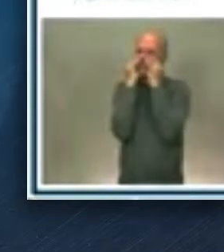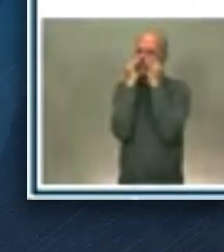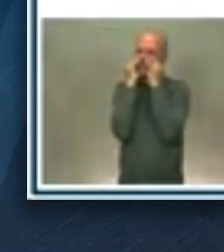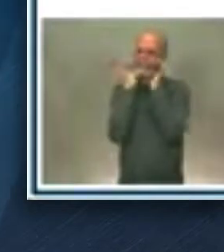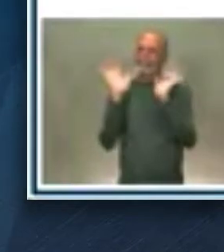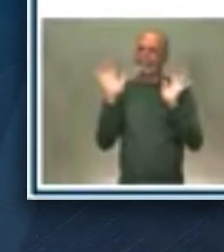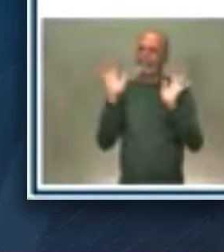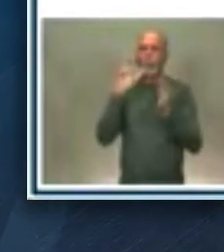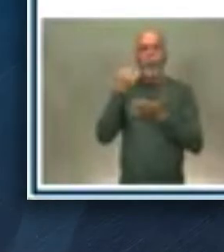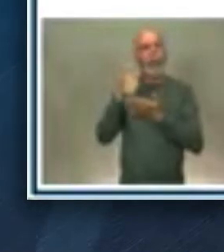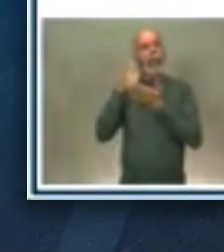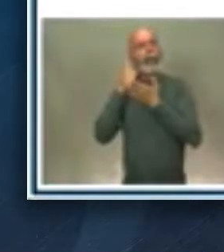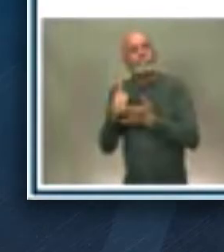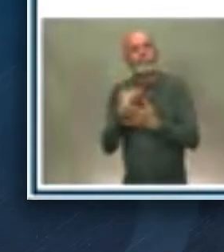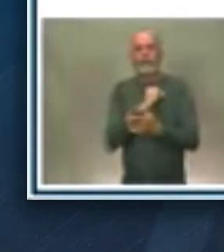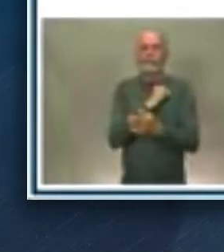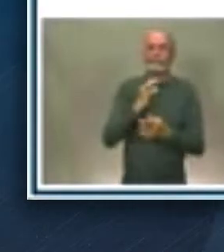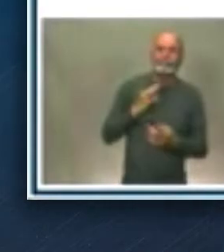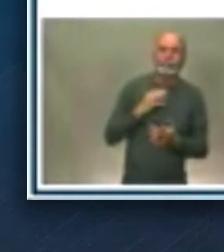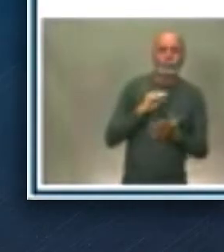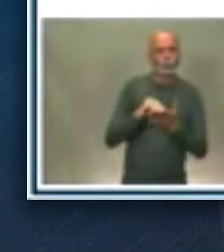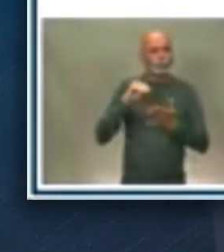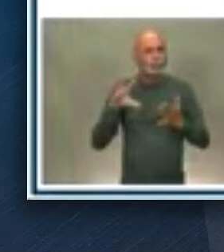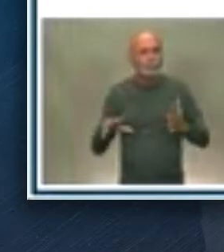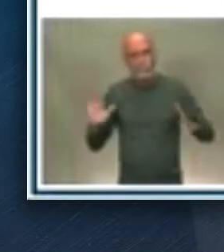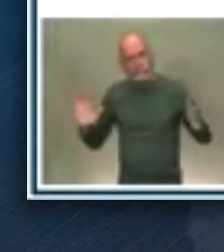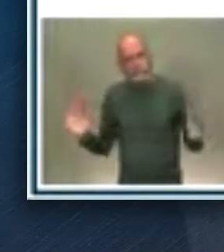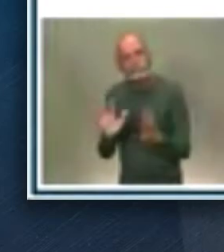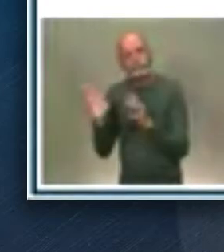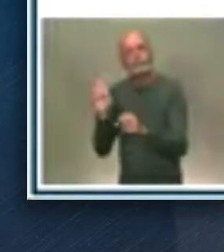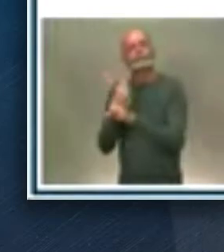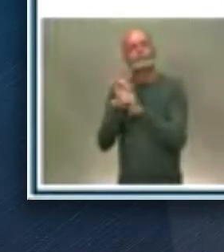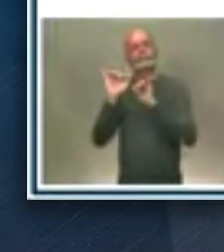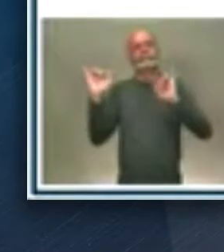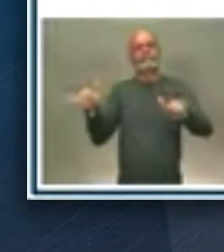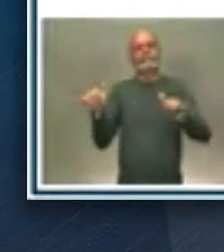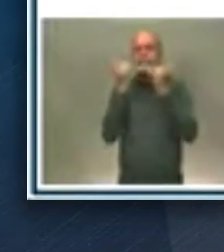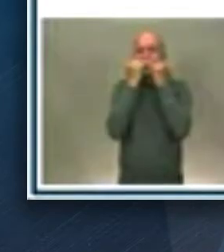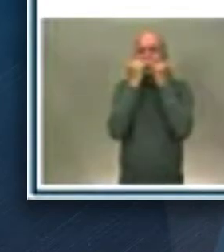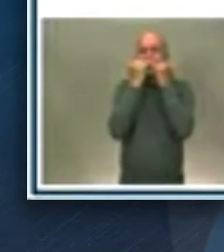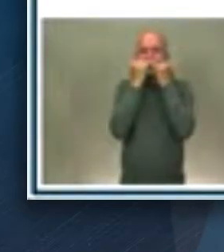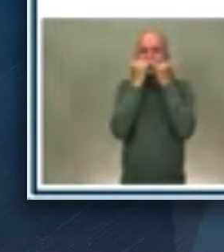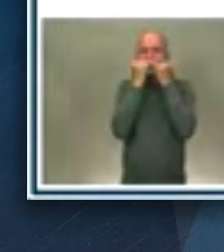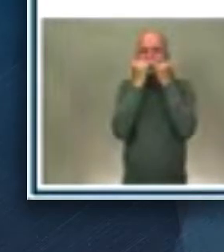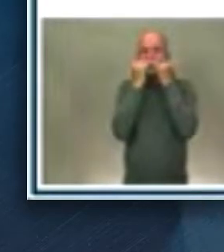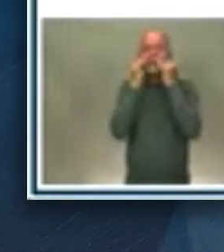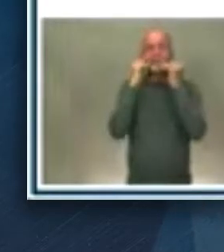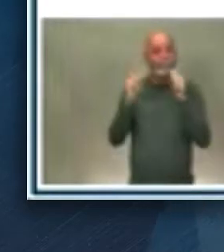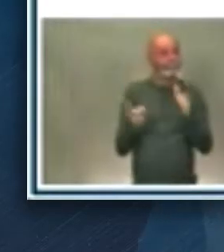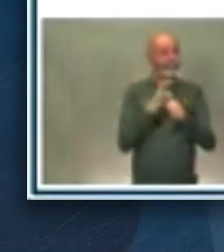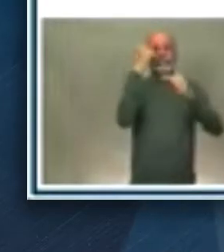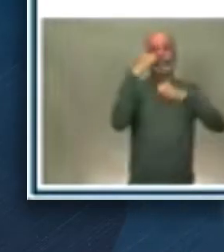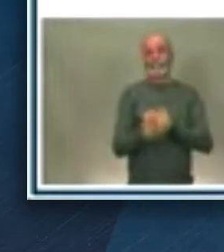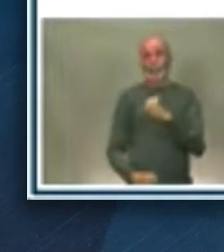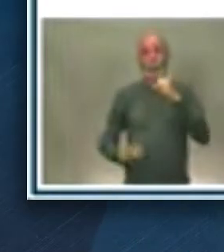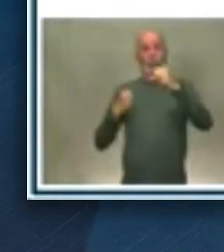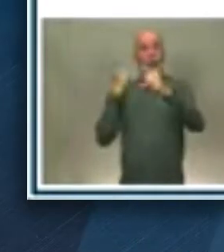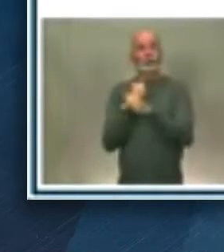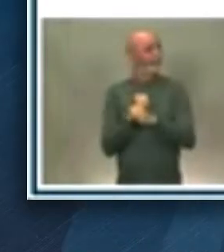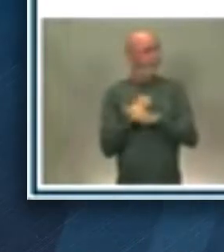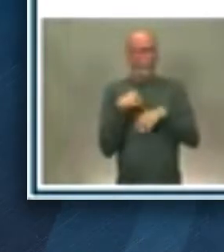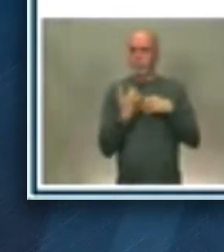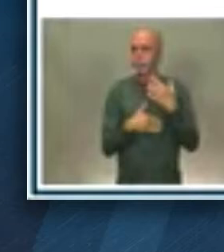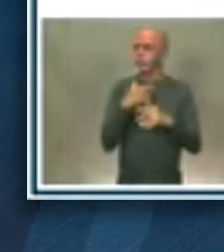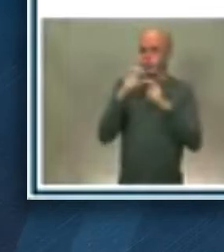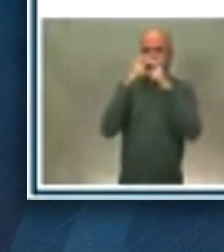students continue to wear masks. So starting off the year with the requirement of masking allows the school year